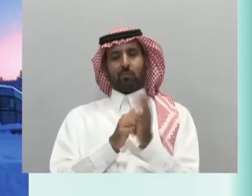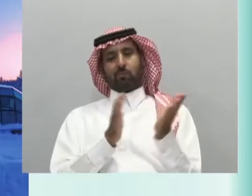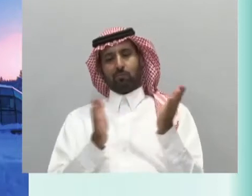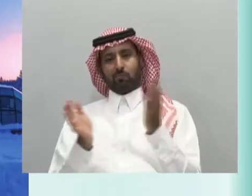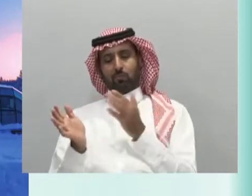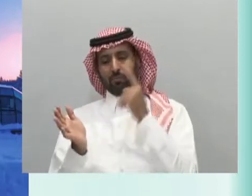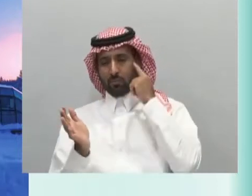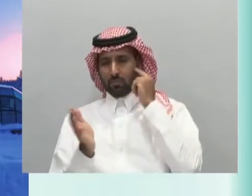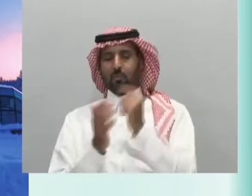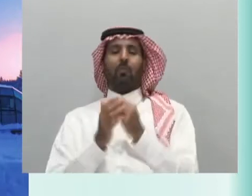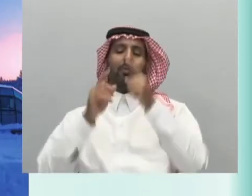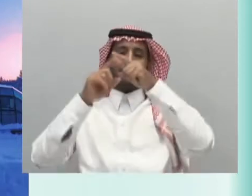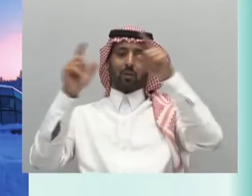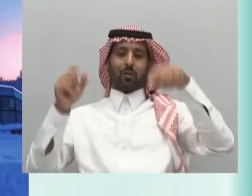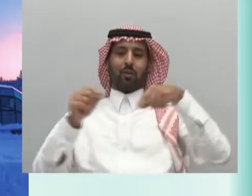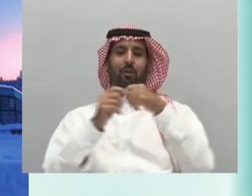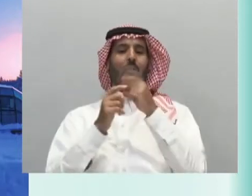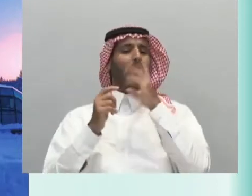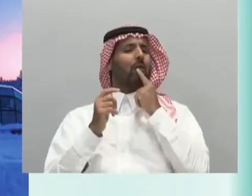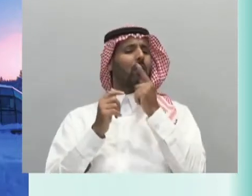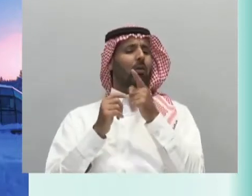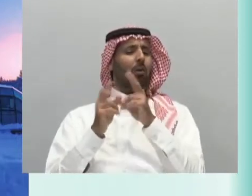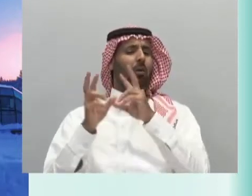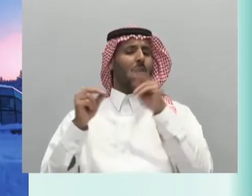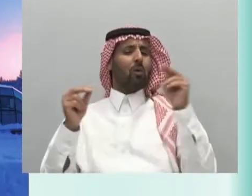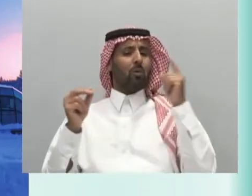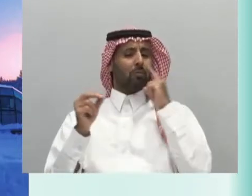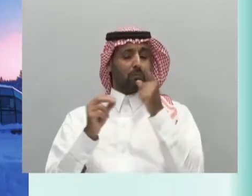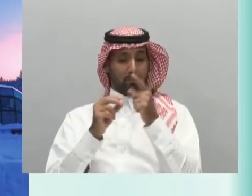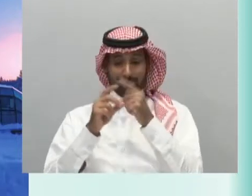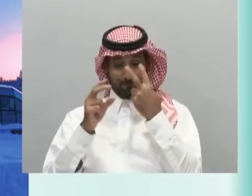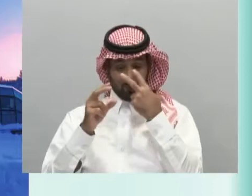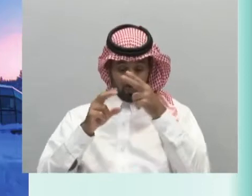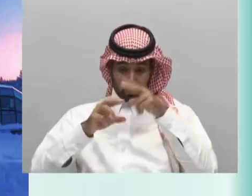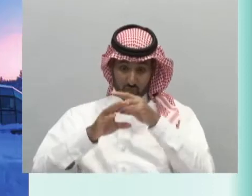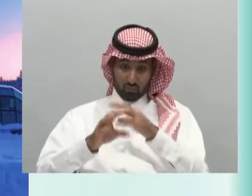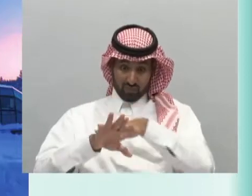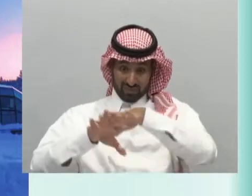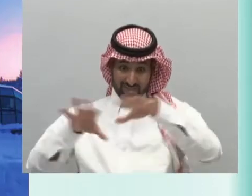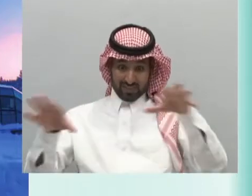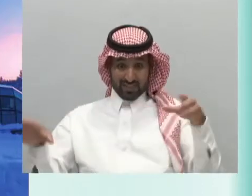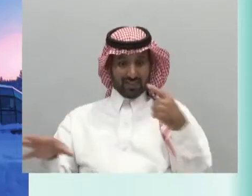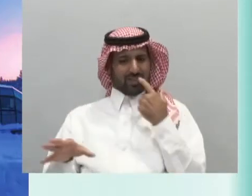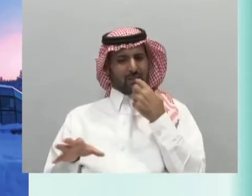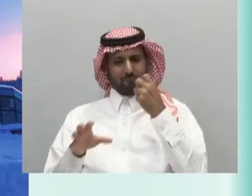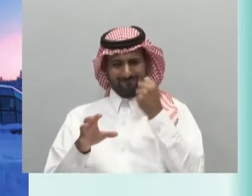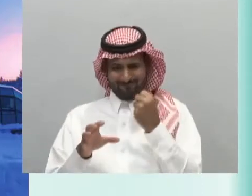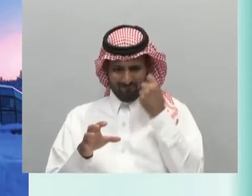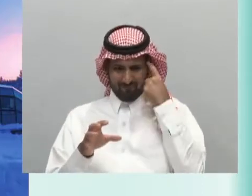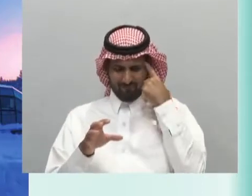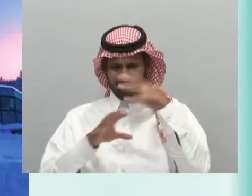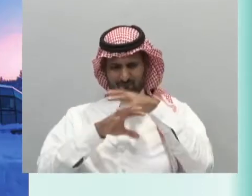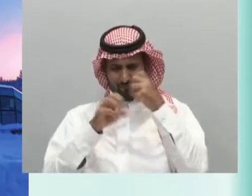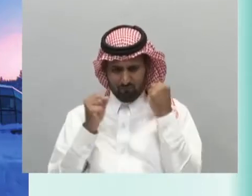another passage also about igloos. What are igloos? This is an igloo here, you can see it, and you can stay in a